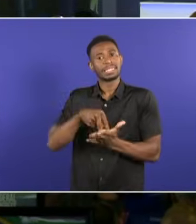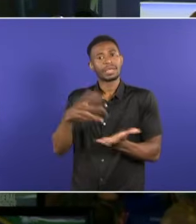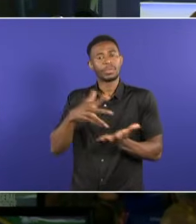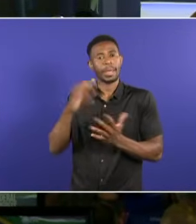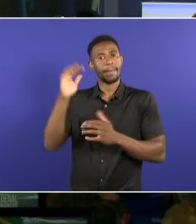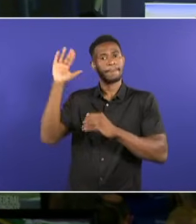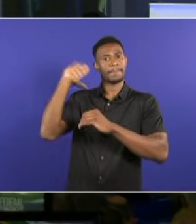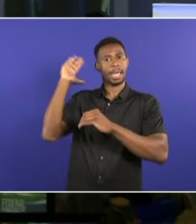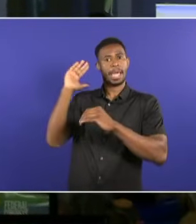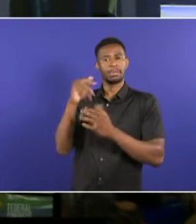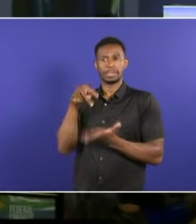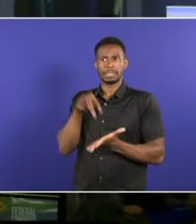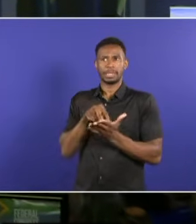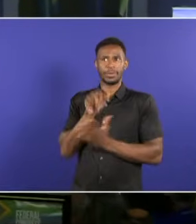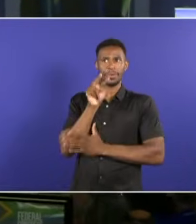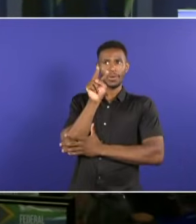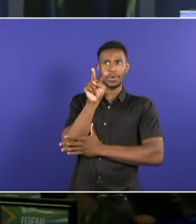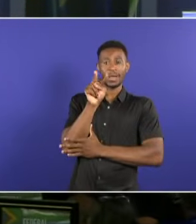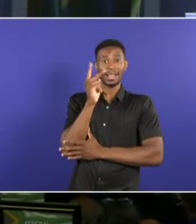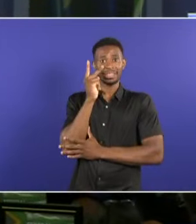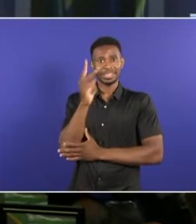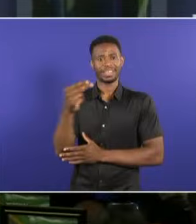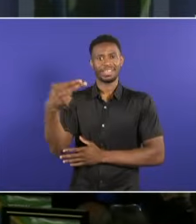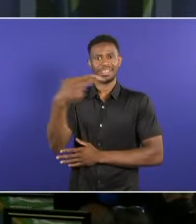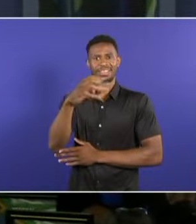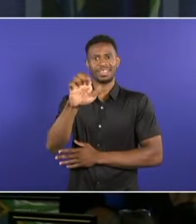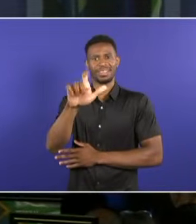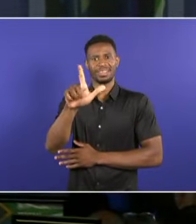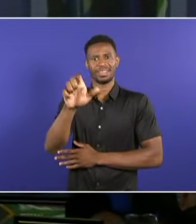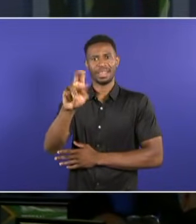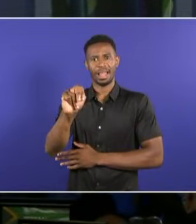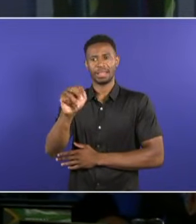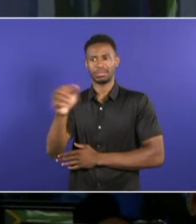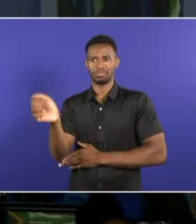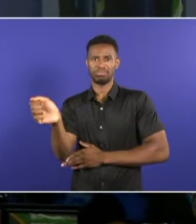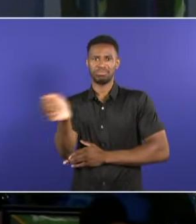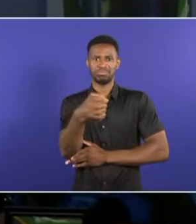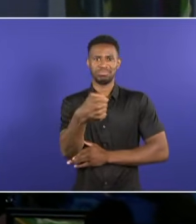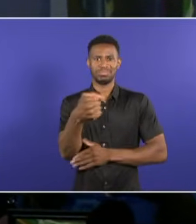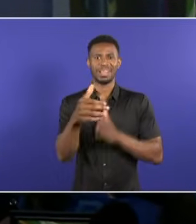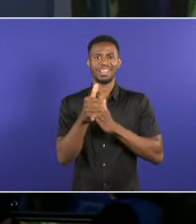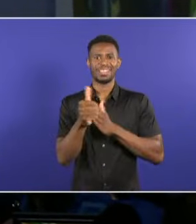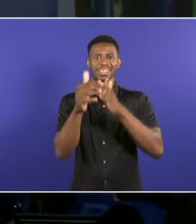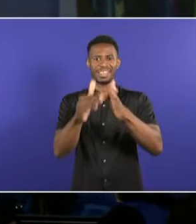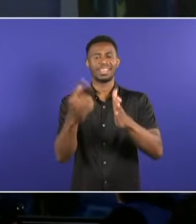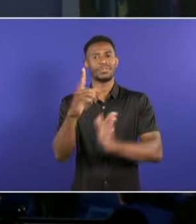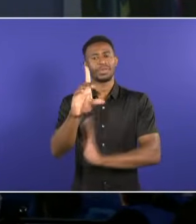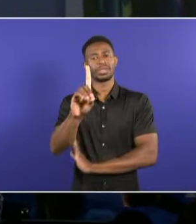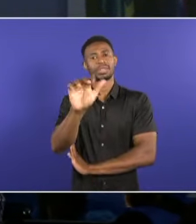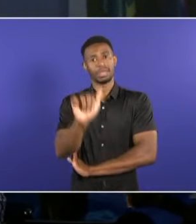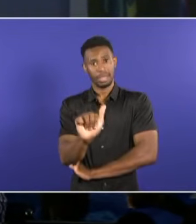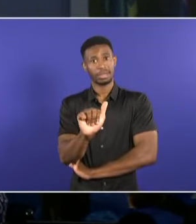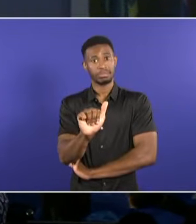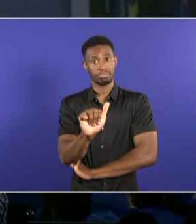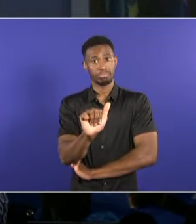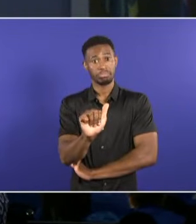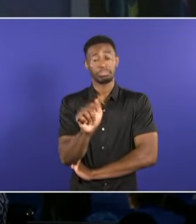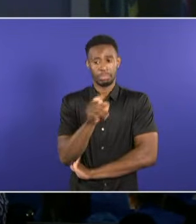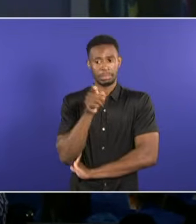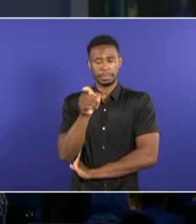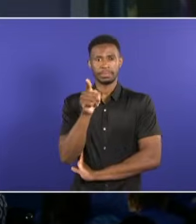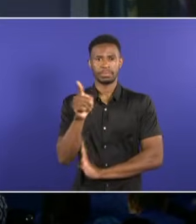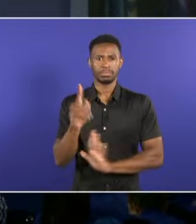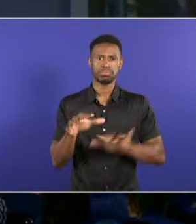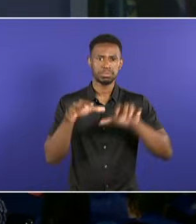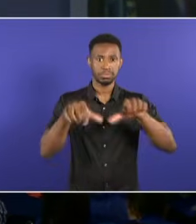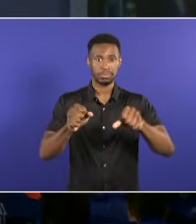and watched Helen Zille be elected as the leader of the DA. Under her leadership, our party transformed itself from a